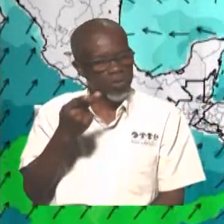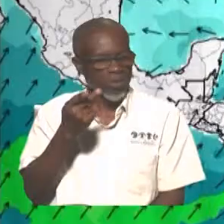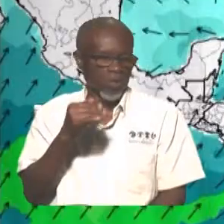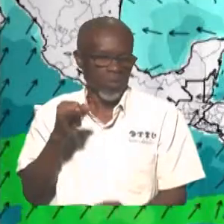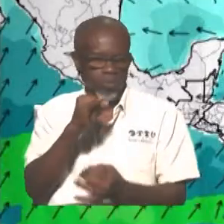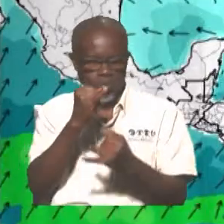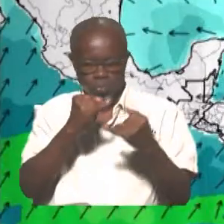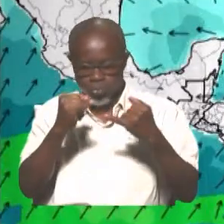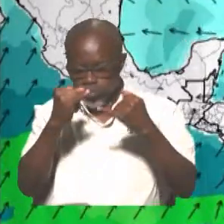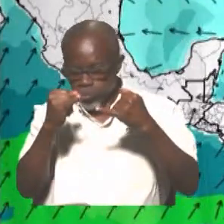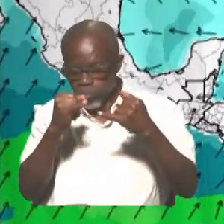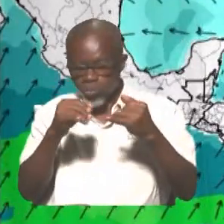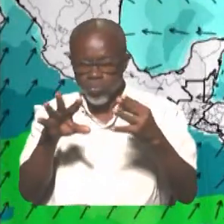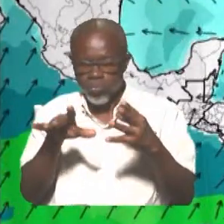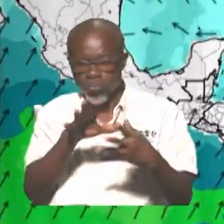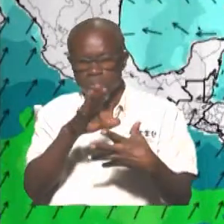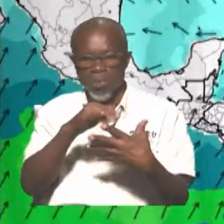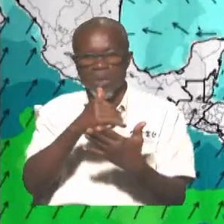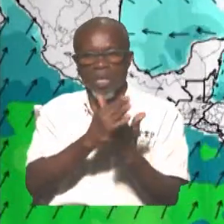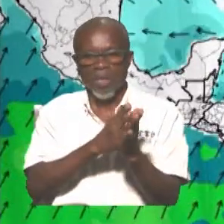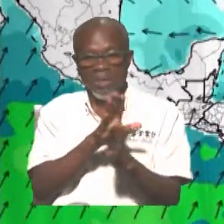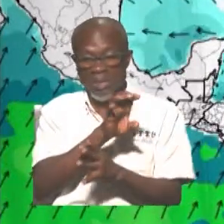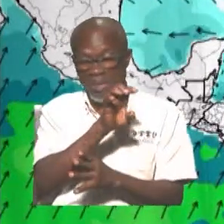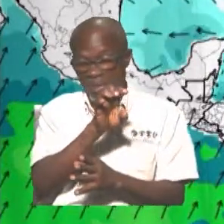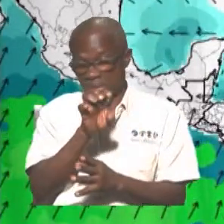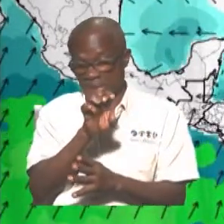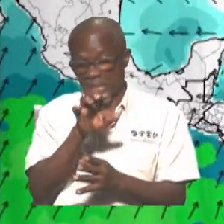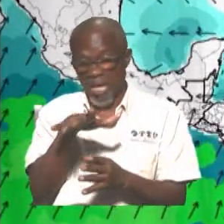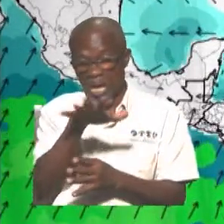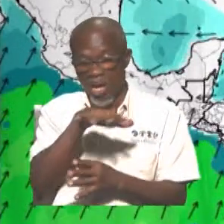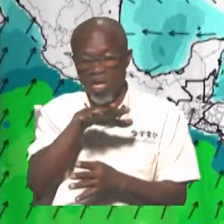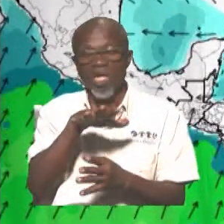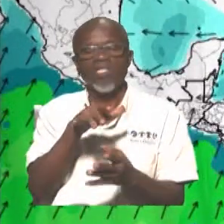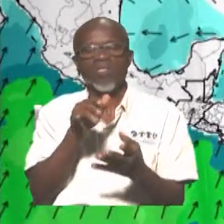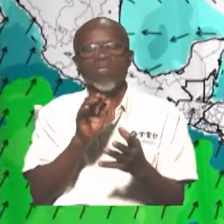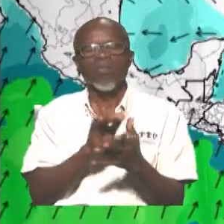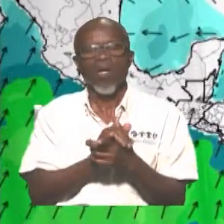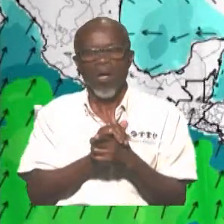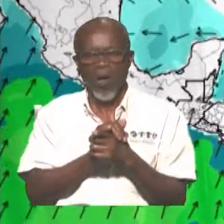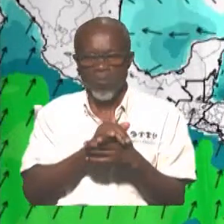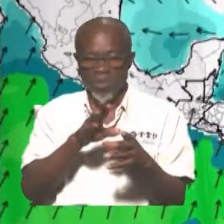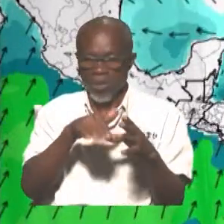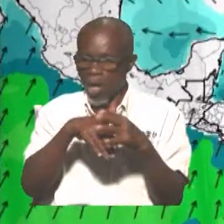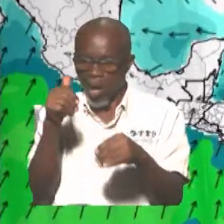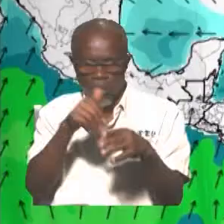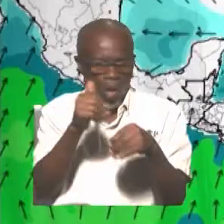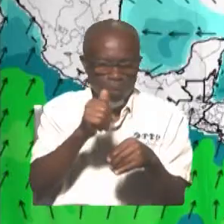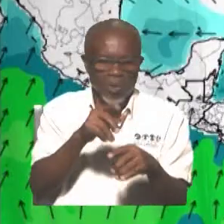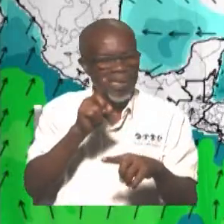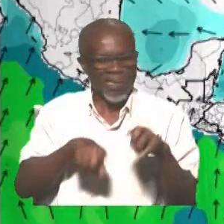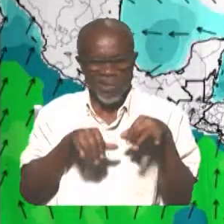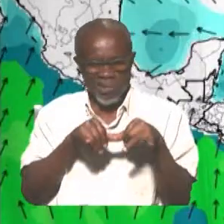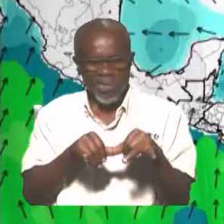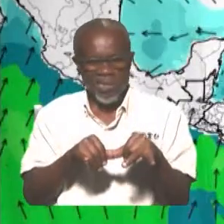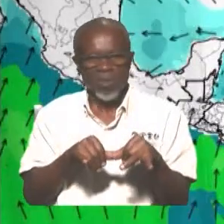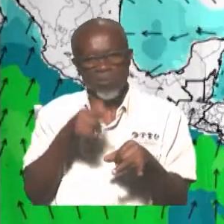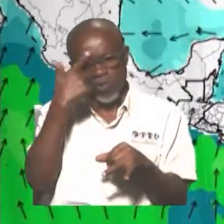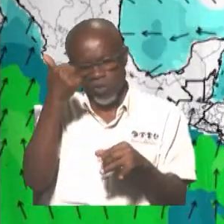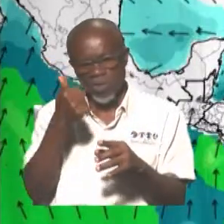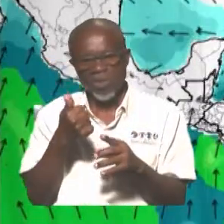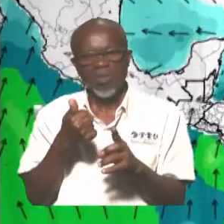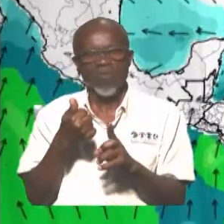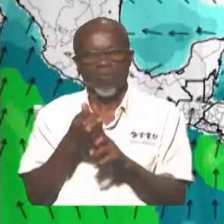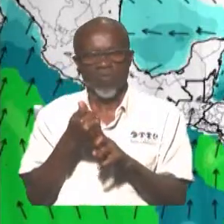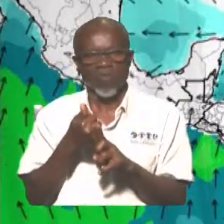coastal areas have been evacuated. The strong winds are driving up sea conditions, producing dangerous surf and